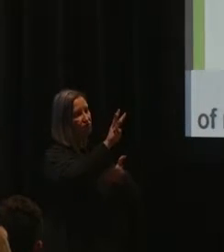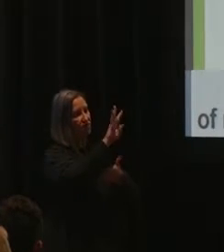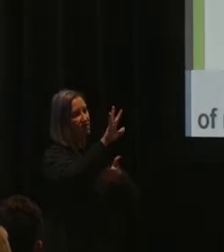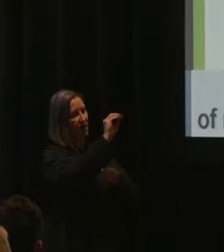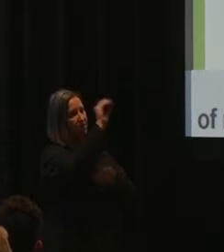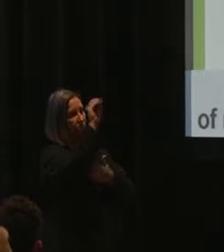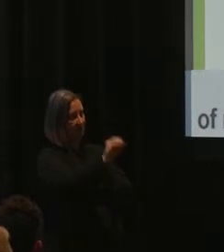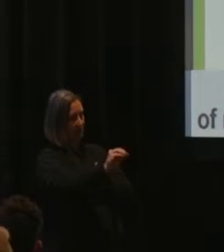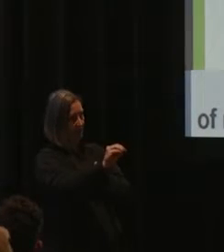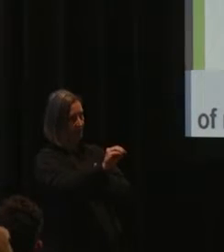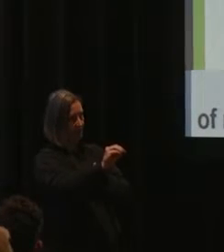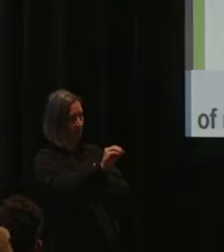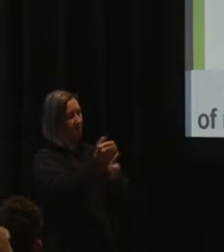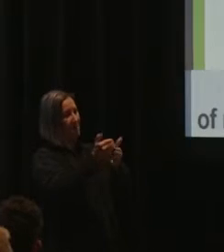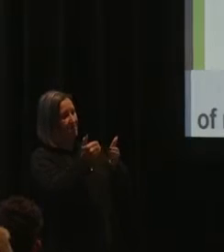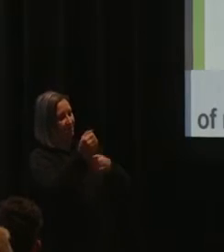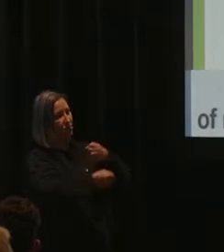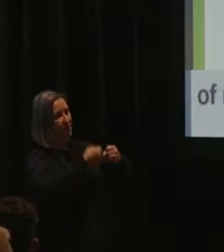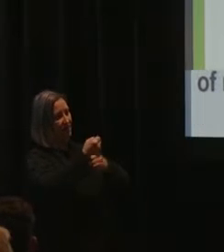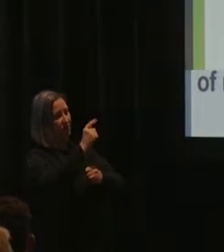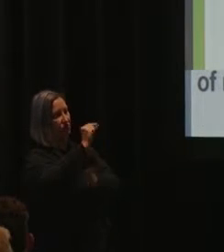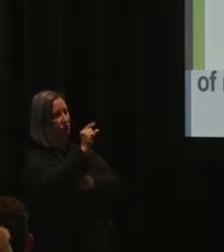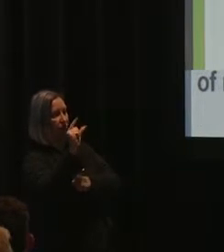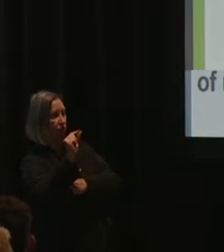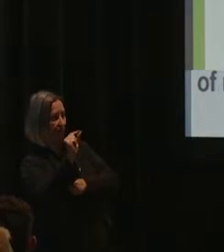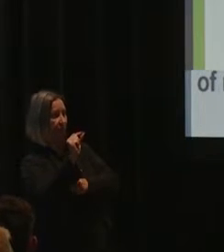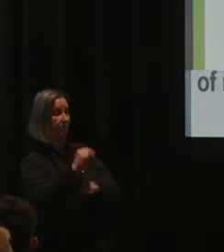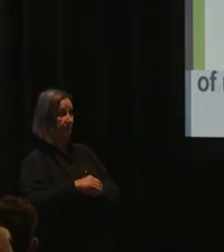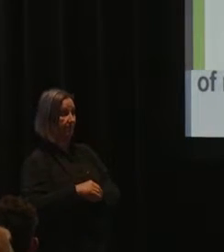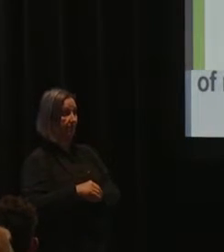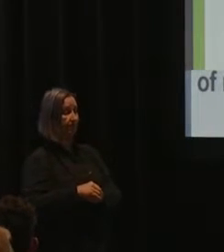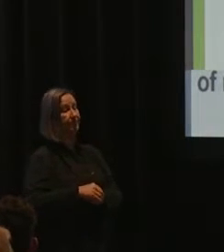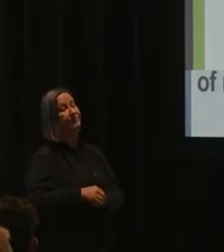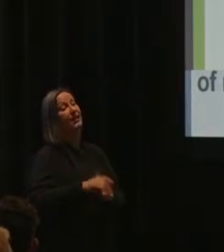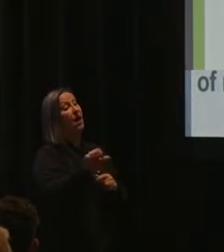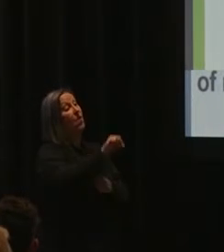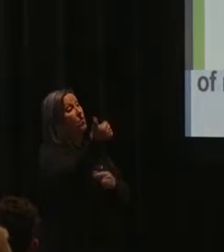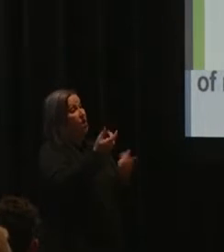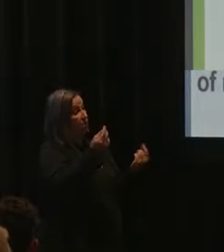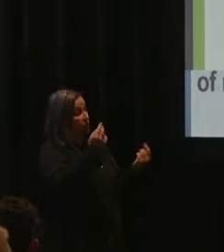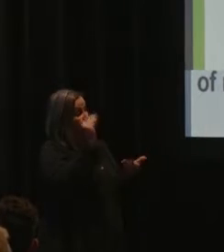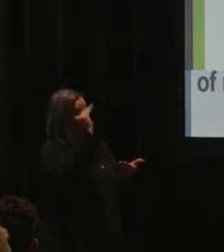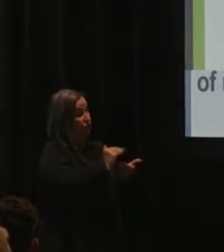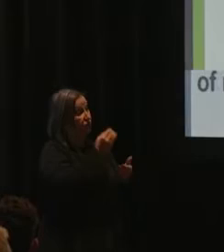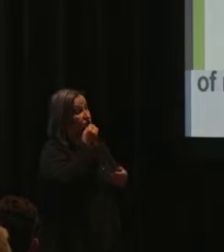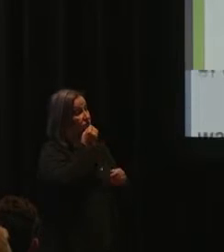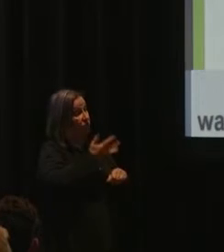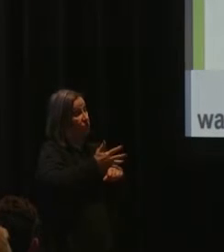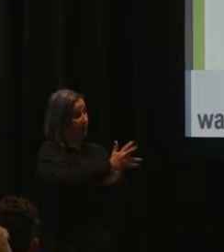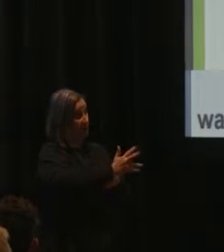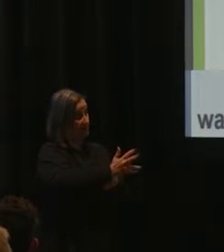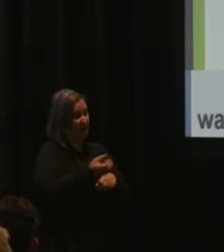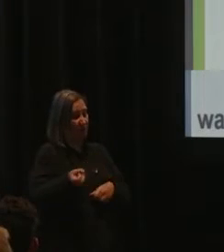year 2020. Another step that we could be taking to tackle food waste being sent to landfills